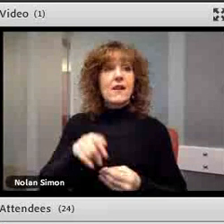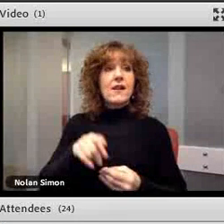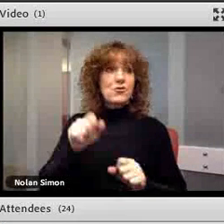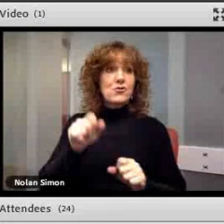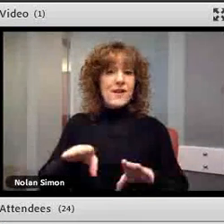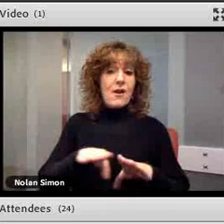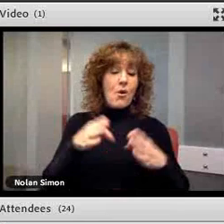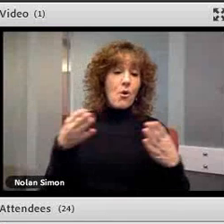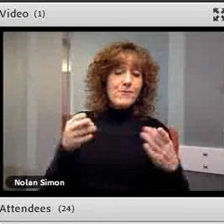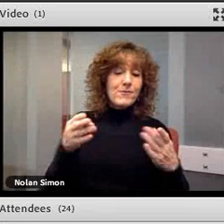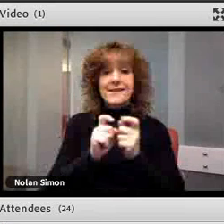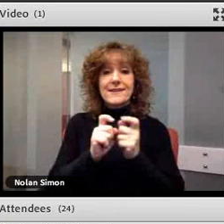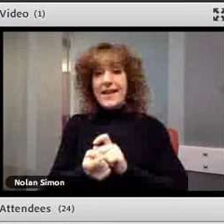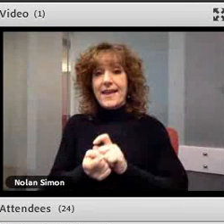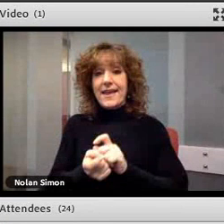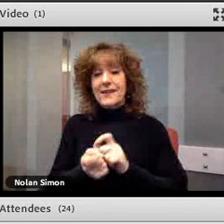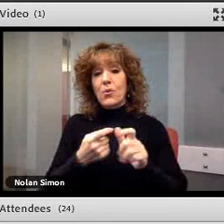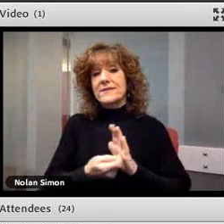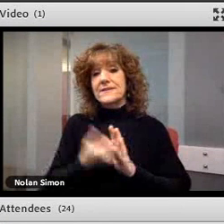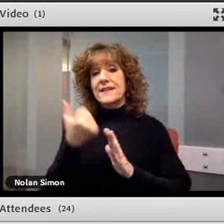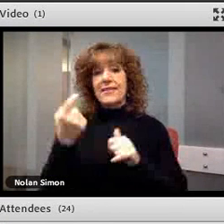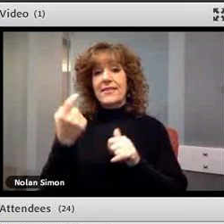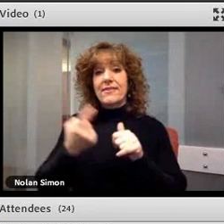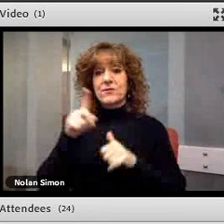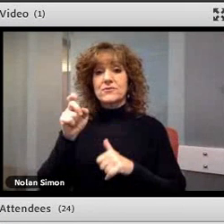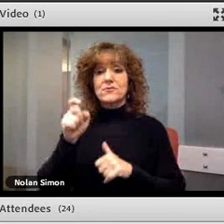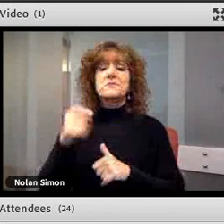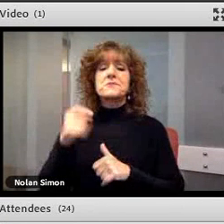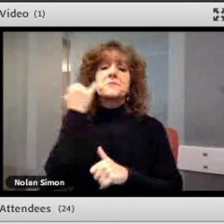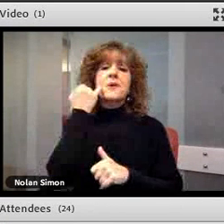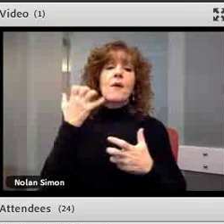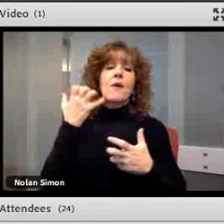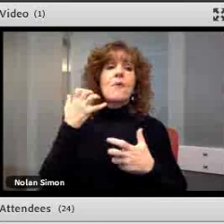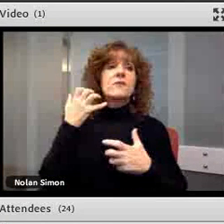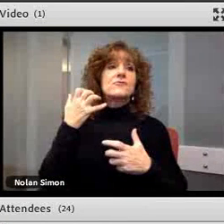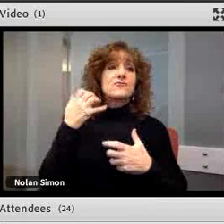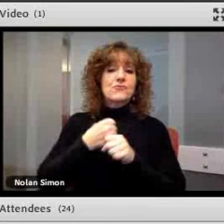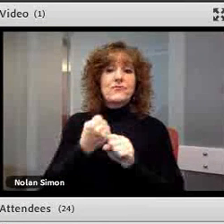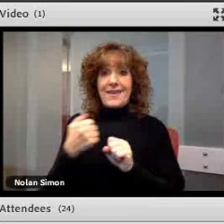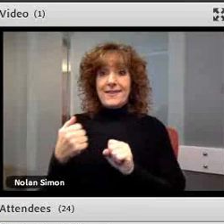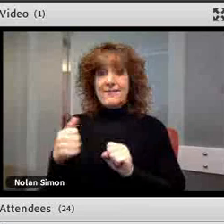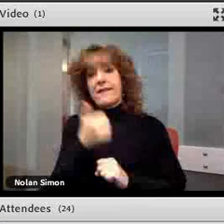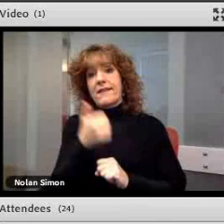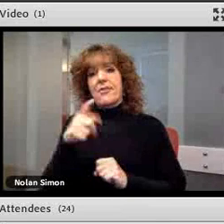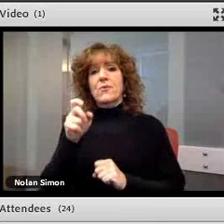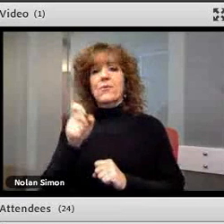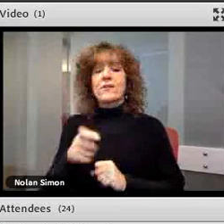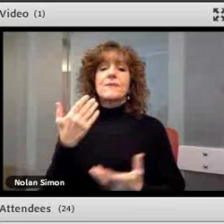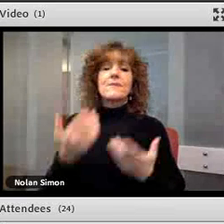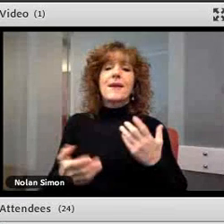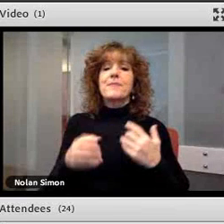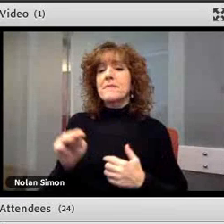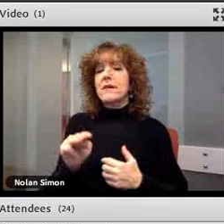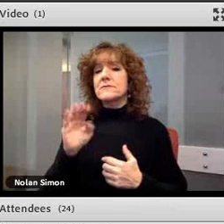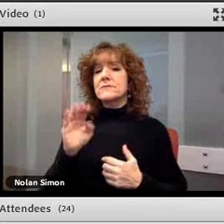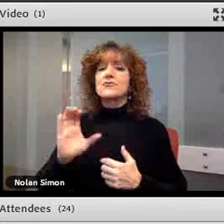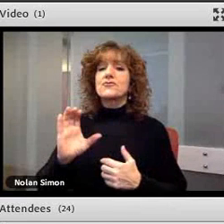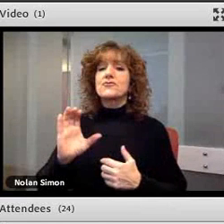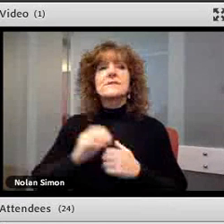open, edit, or delete the first question. So say I want to create another question. Maybe it's going to be multiple